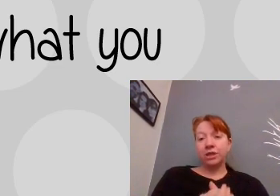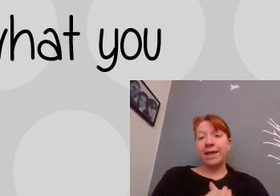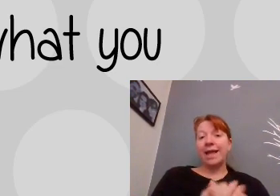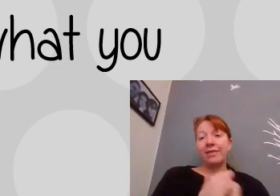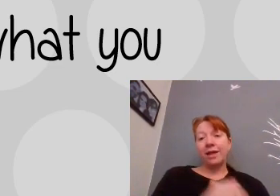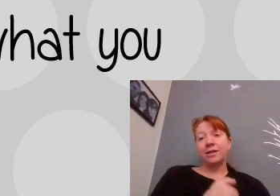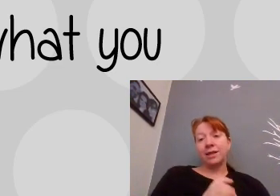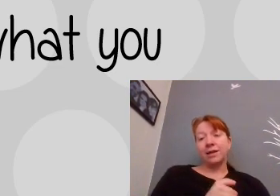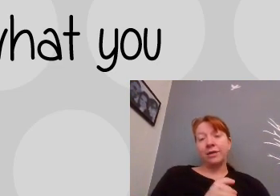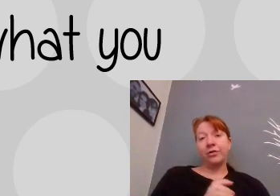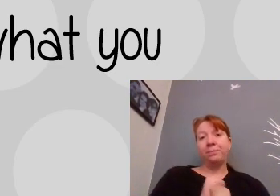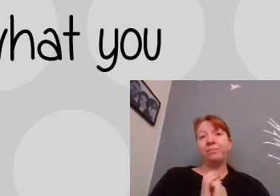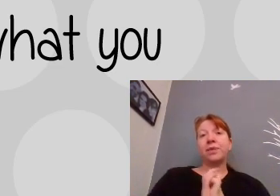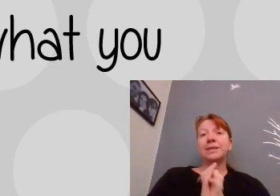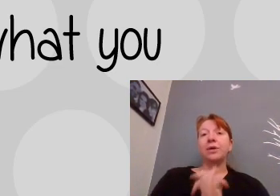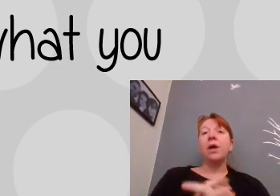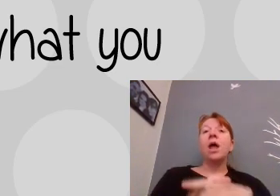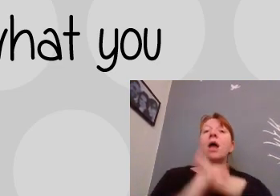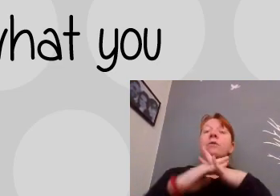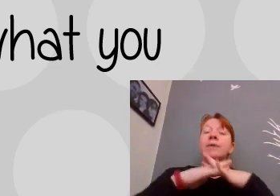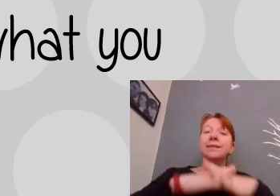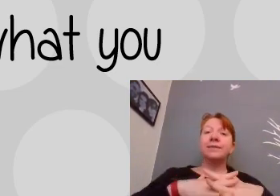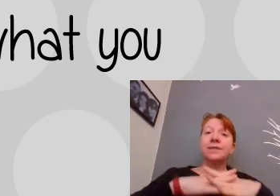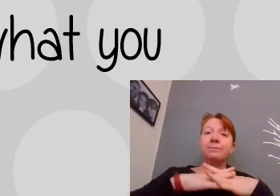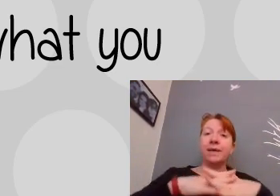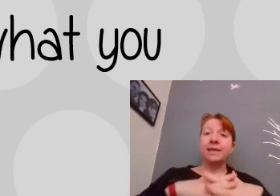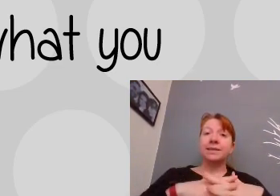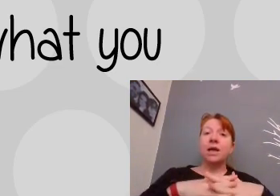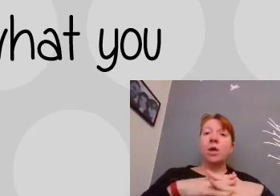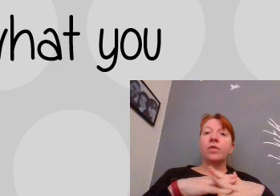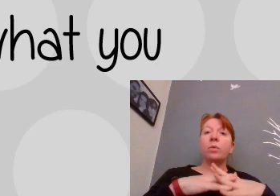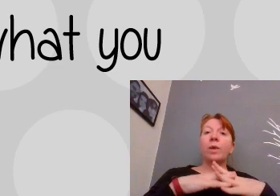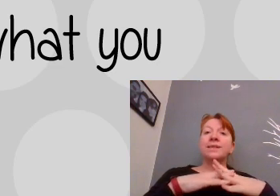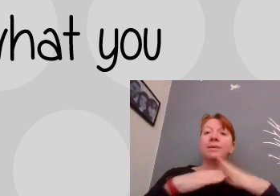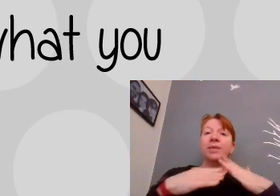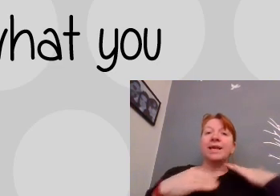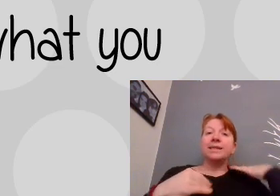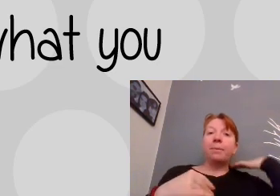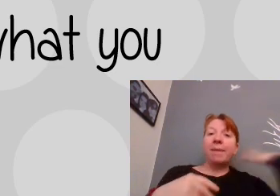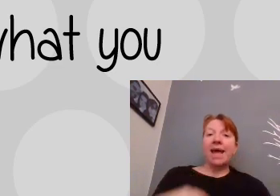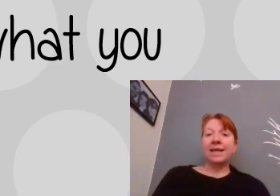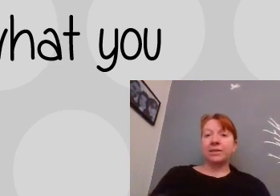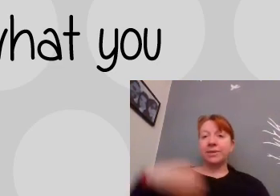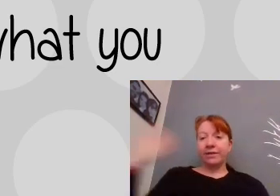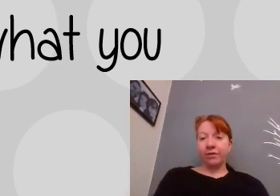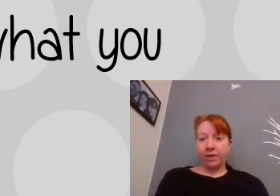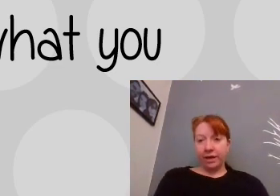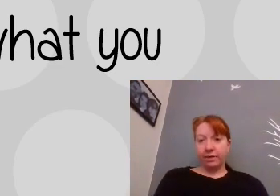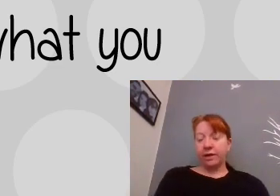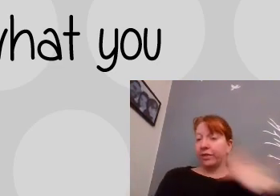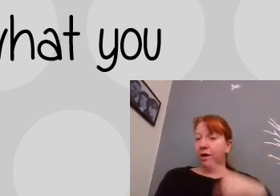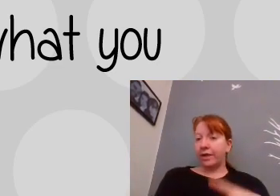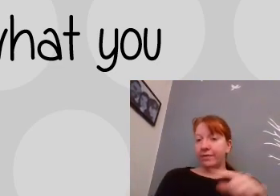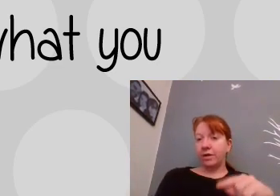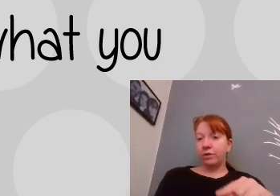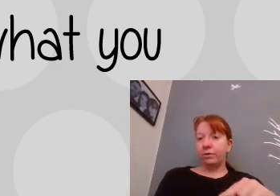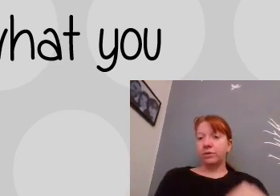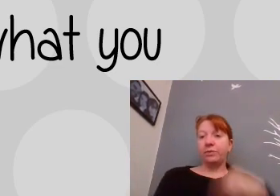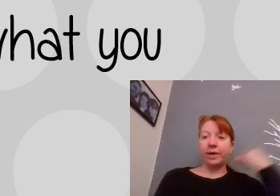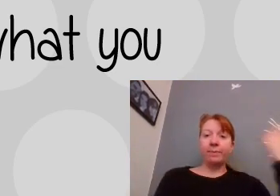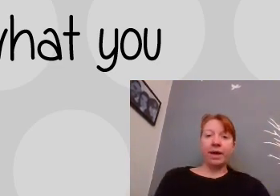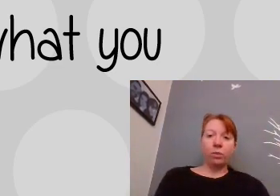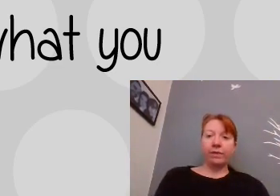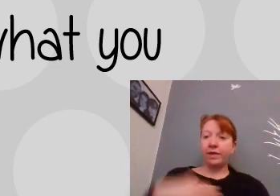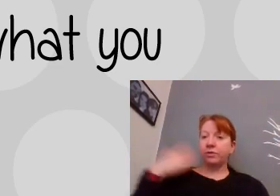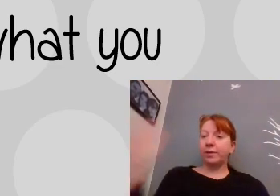please watch it again and then ask in the classroom. So, relativity means that when something is compared to a different thing, like the height of the 10-year-old,